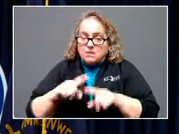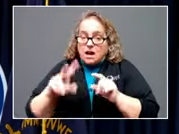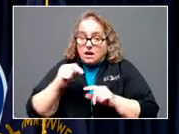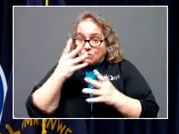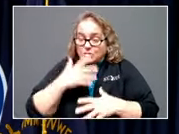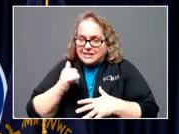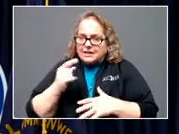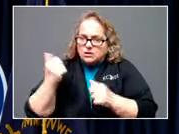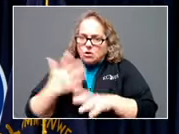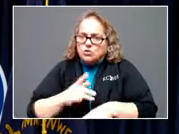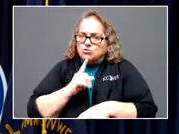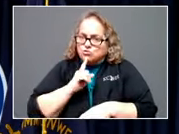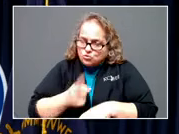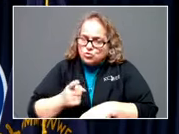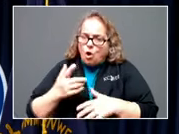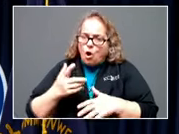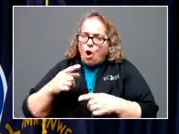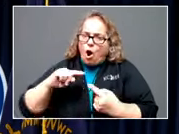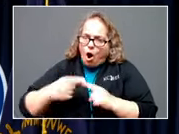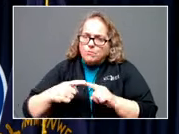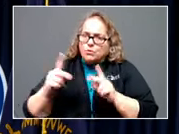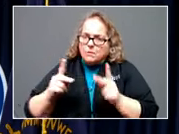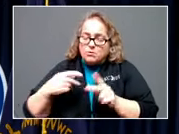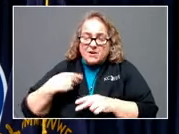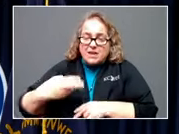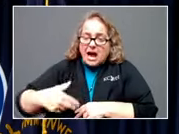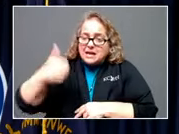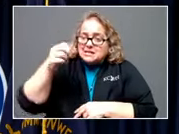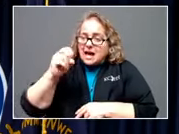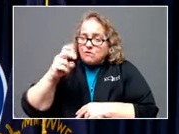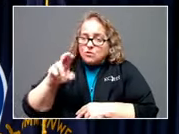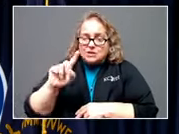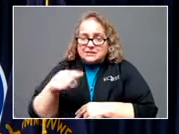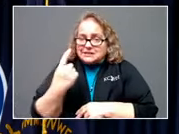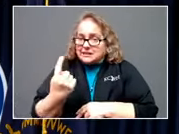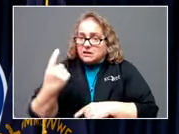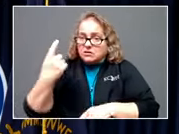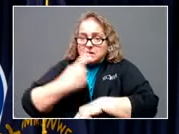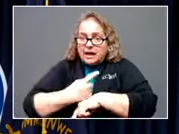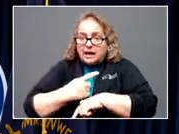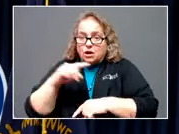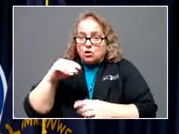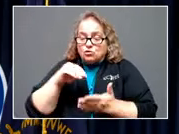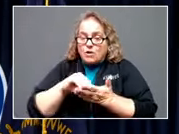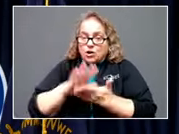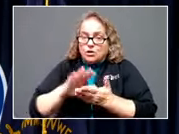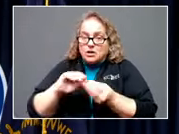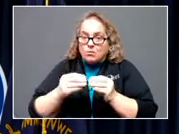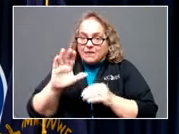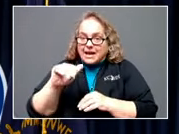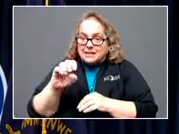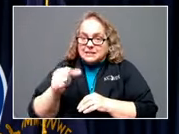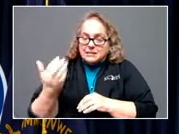people. We had the highest ever single daily record number of cases last week on the 30th, I believe. We